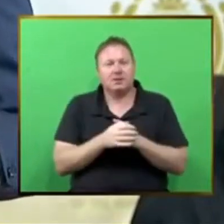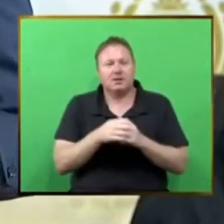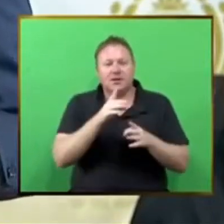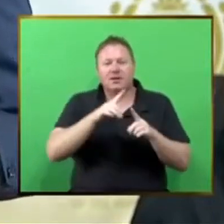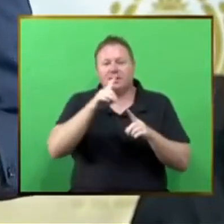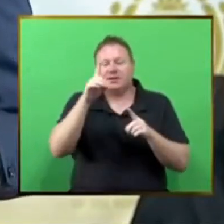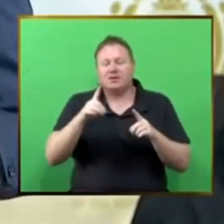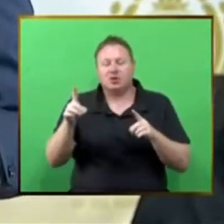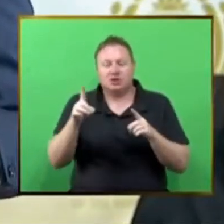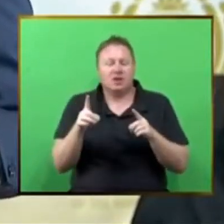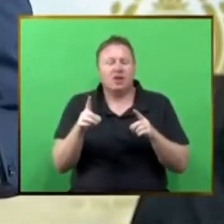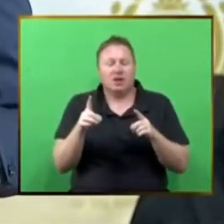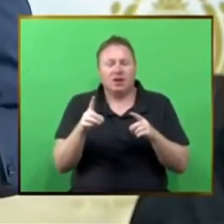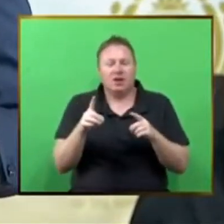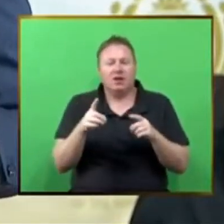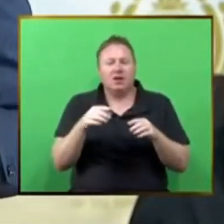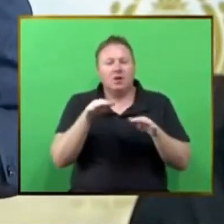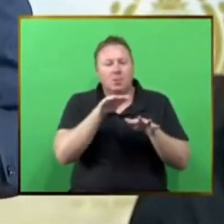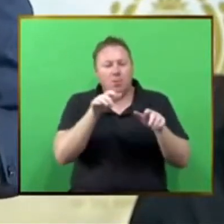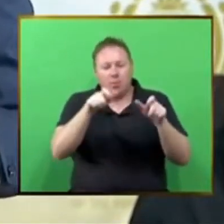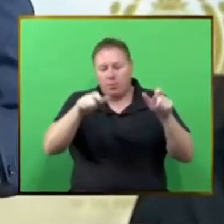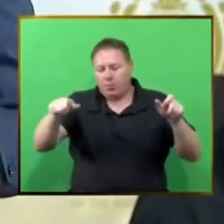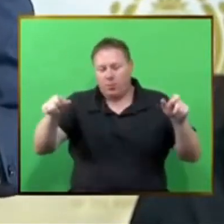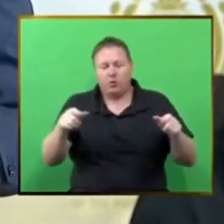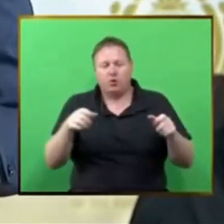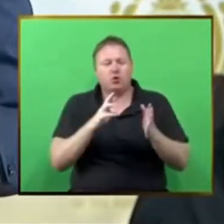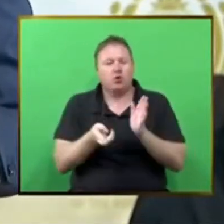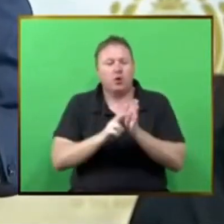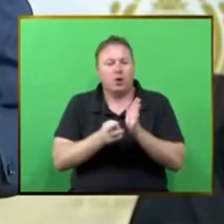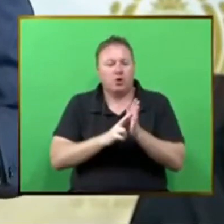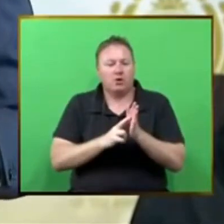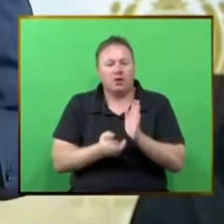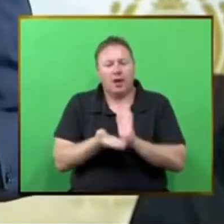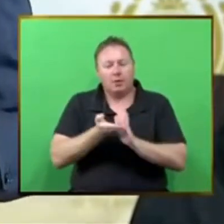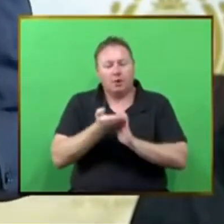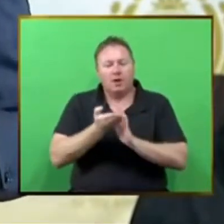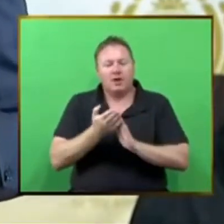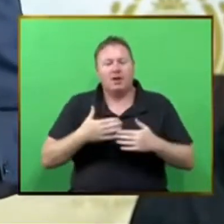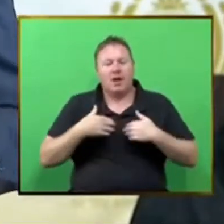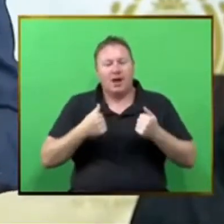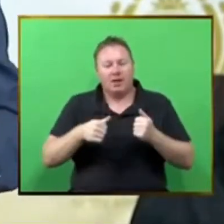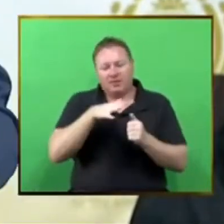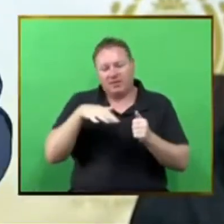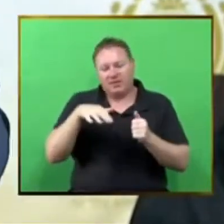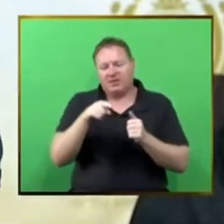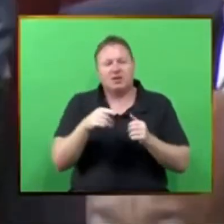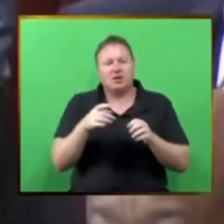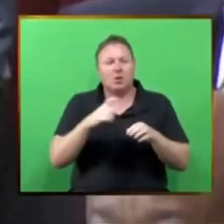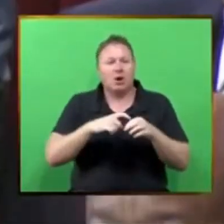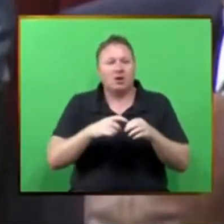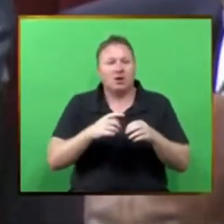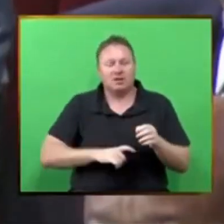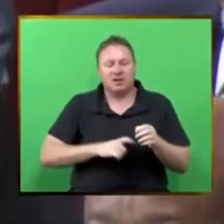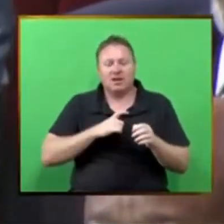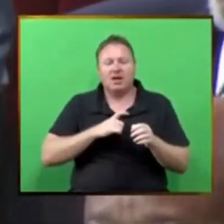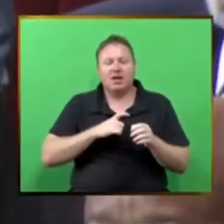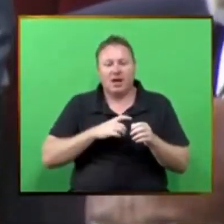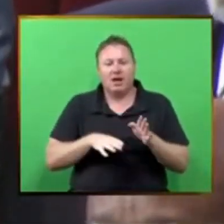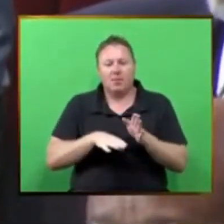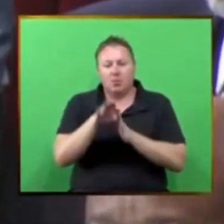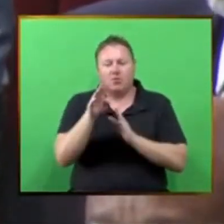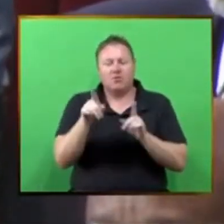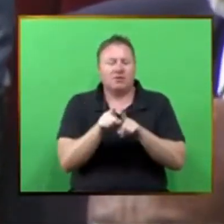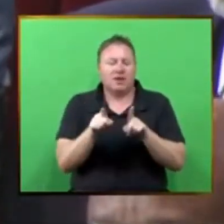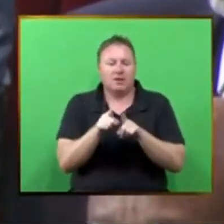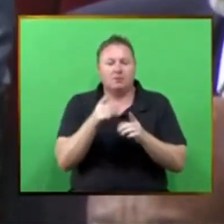patients' records, upgrading health facilities and improving the quality of care to ensure that they meet the minimum criteria to